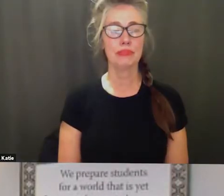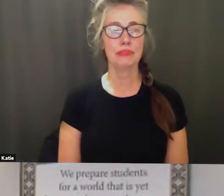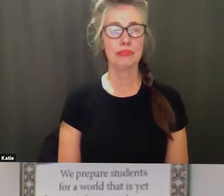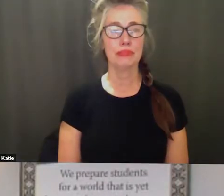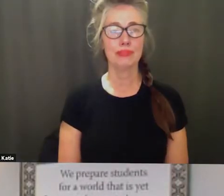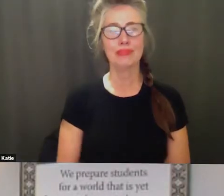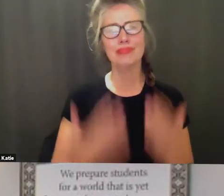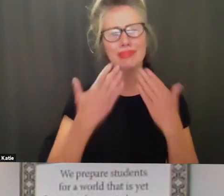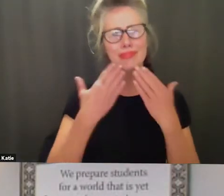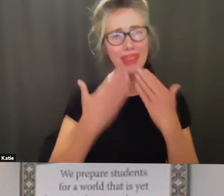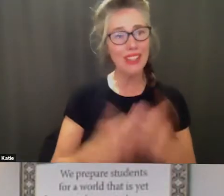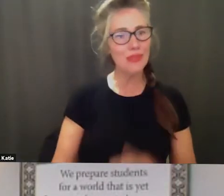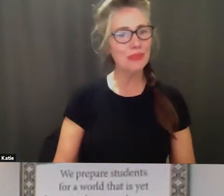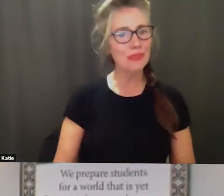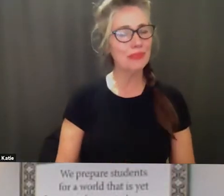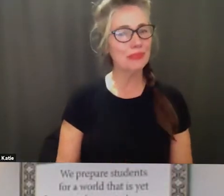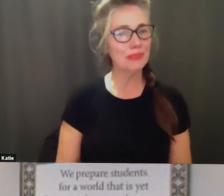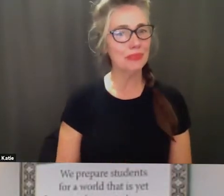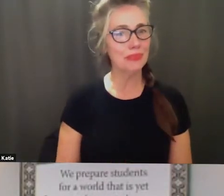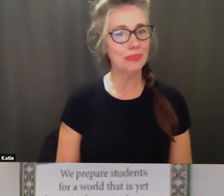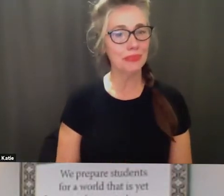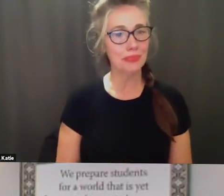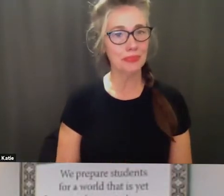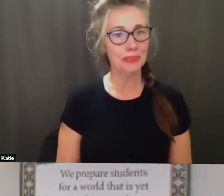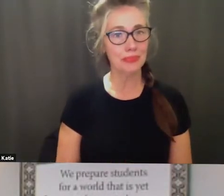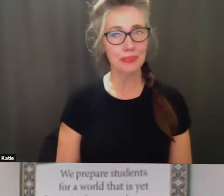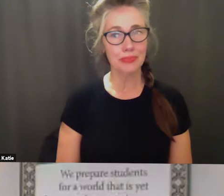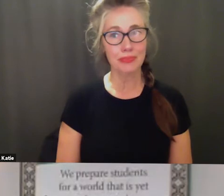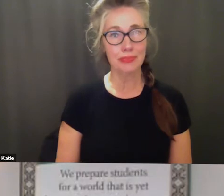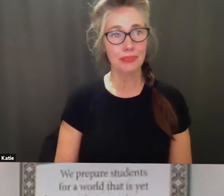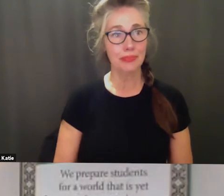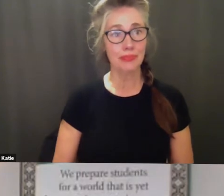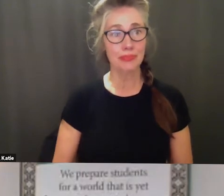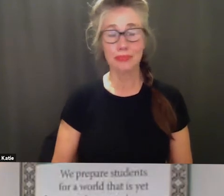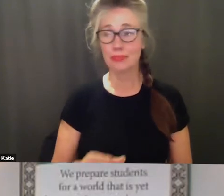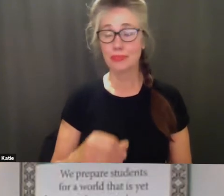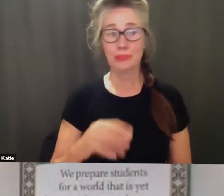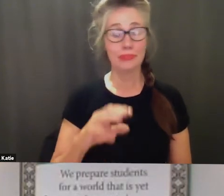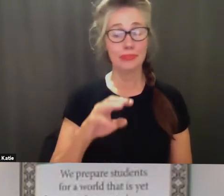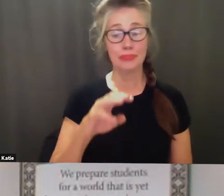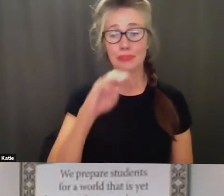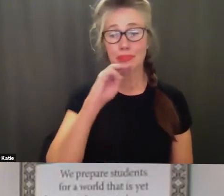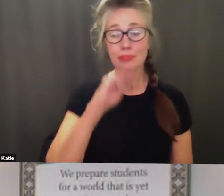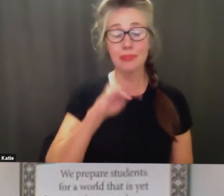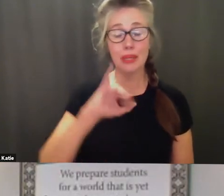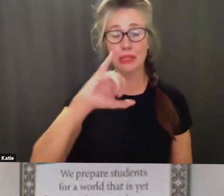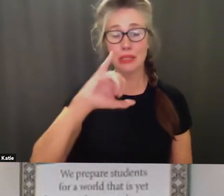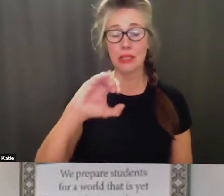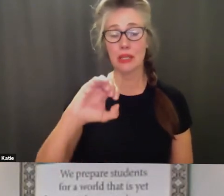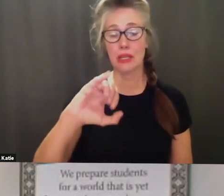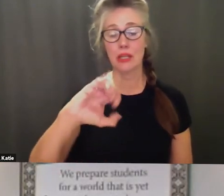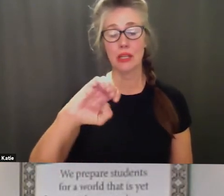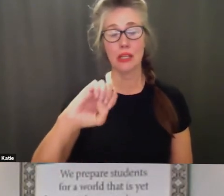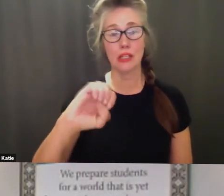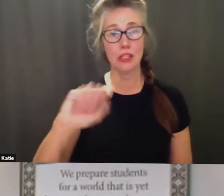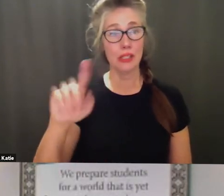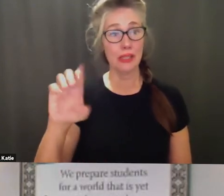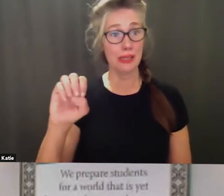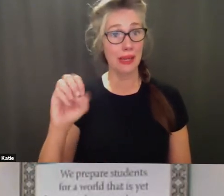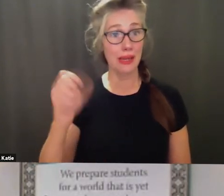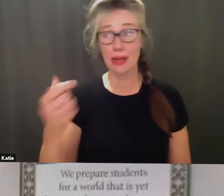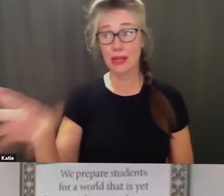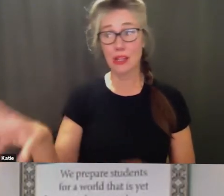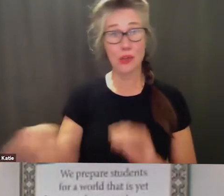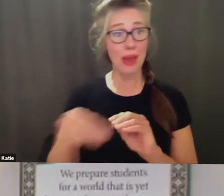Thank you so much. Did you have anything you wanted to add, Ms. Jette? Nope, we'll just answer your questions. Okay,